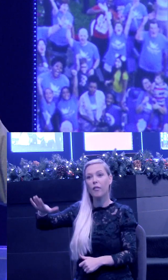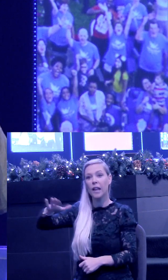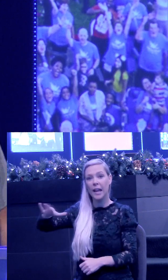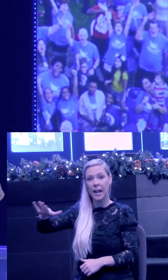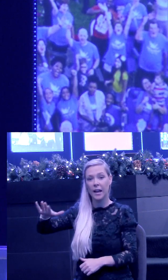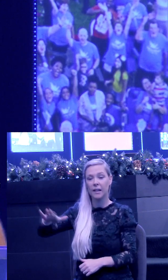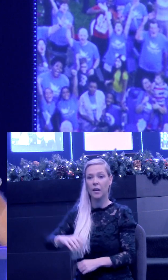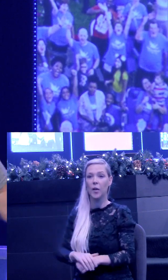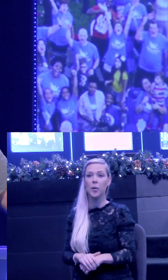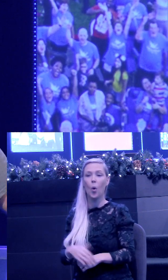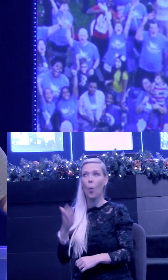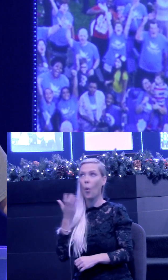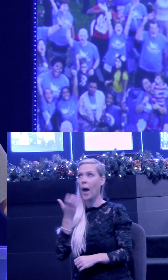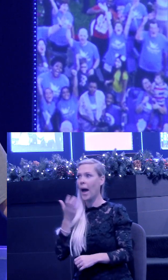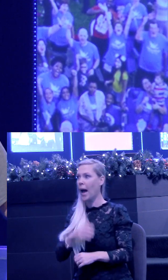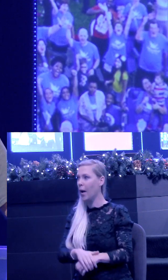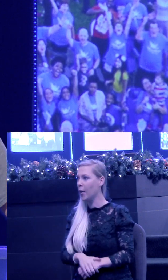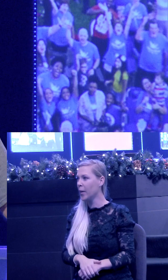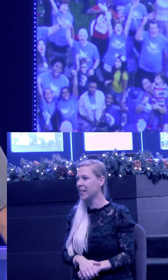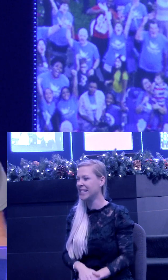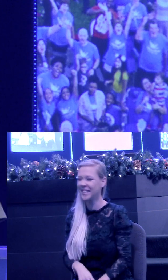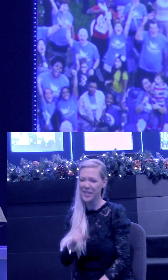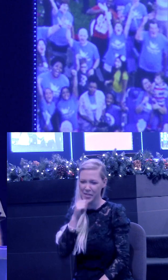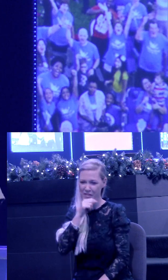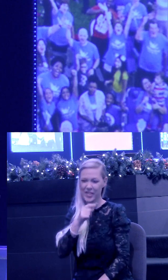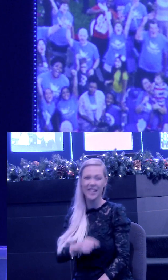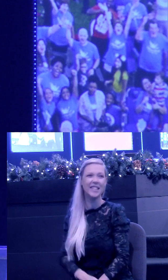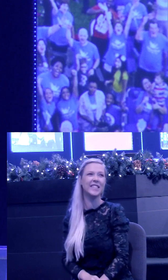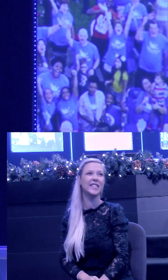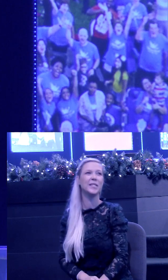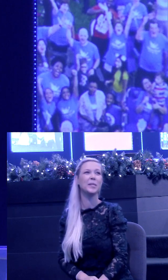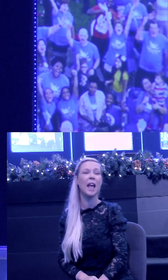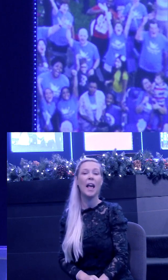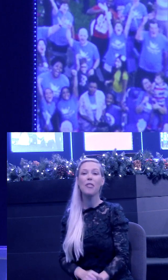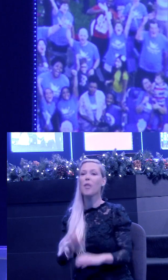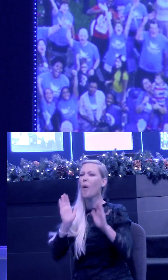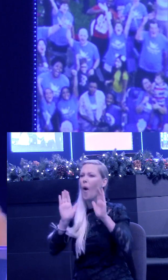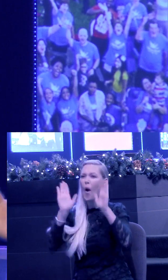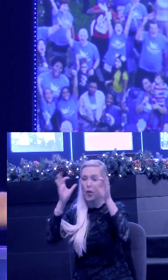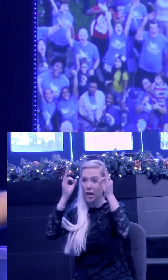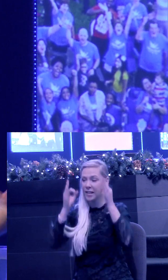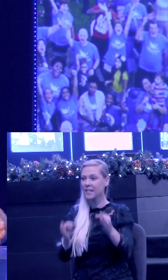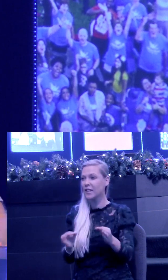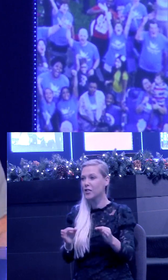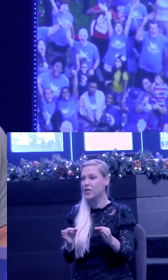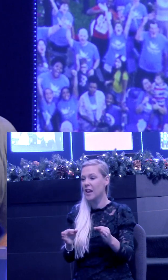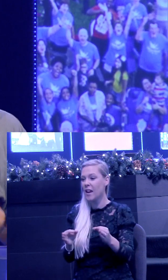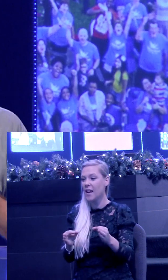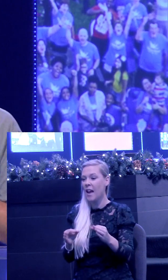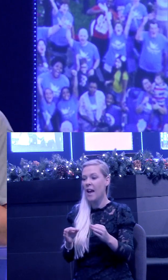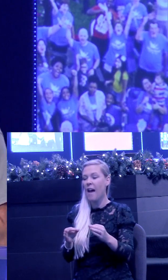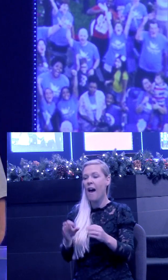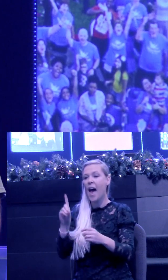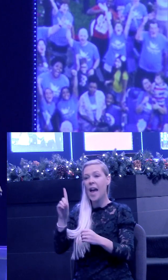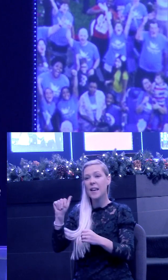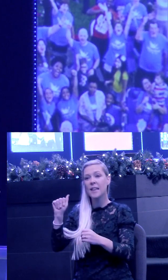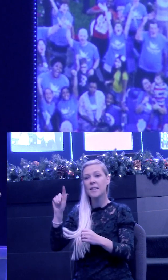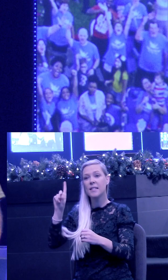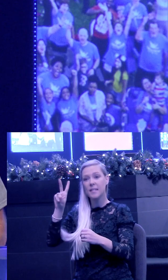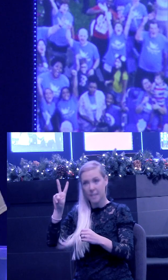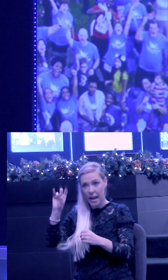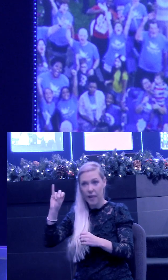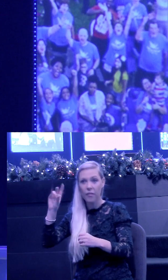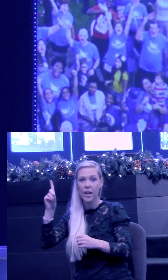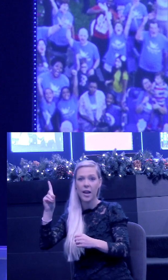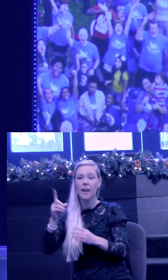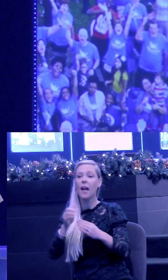$17,500 per acre. How foolish could they be? It was such a great decision. And David led them. And David's a friend of mine.